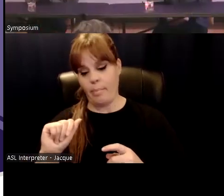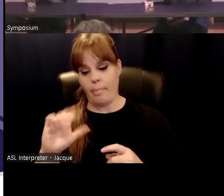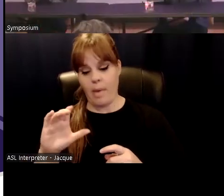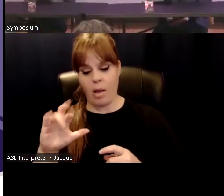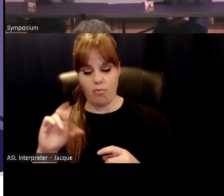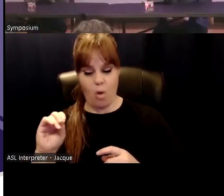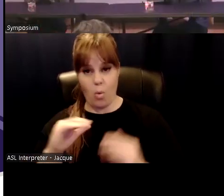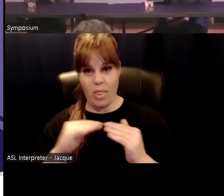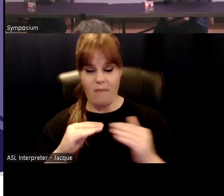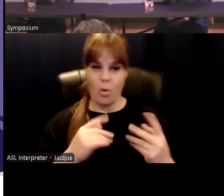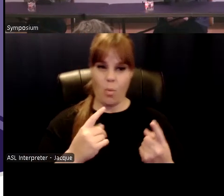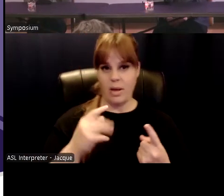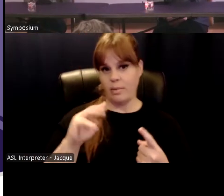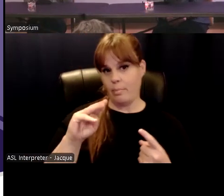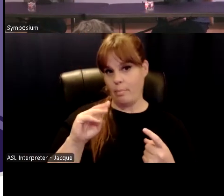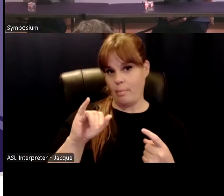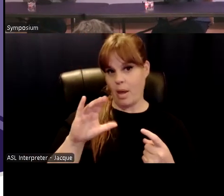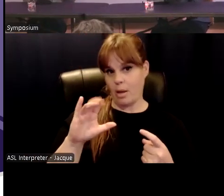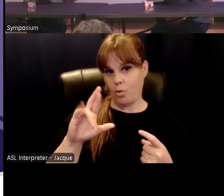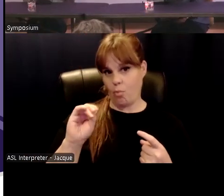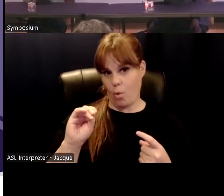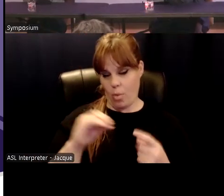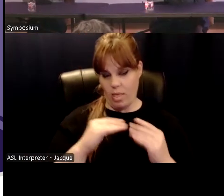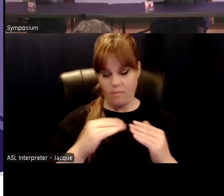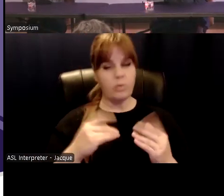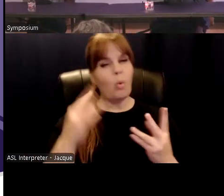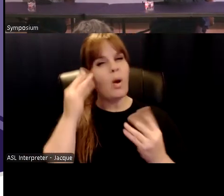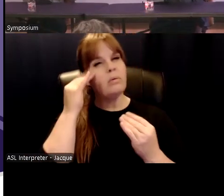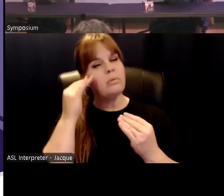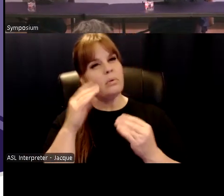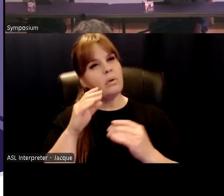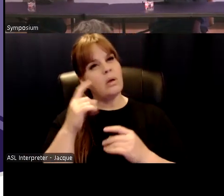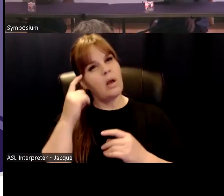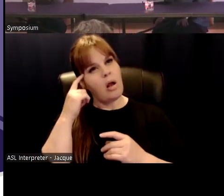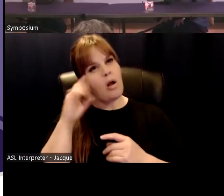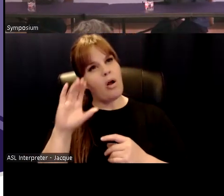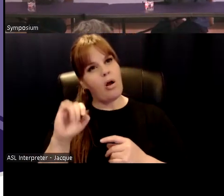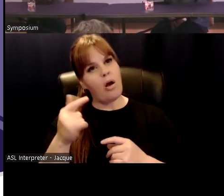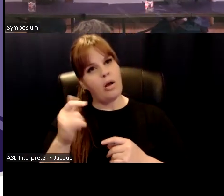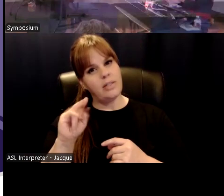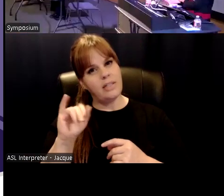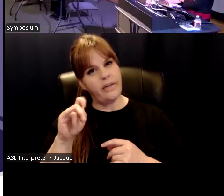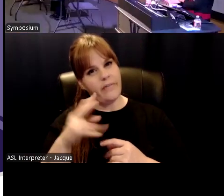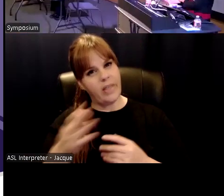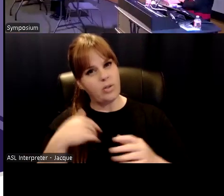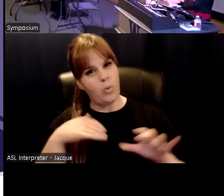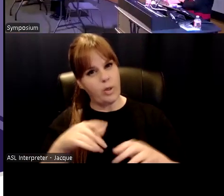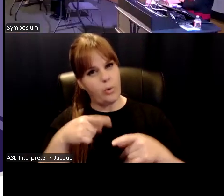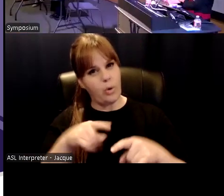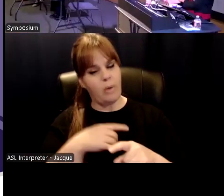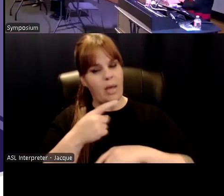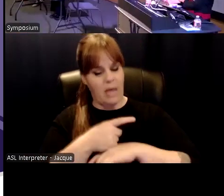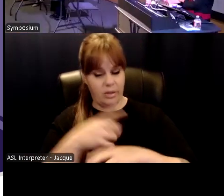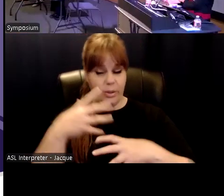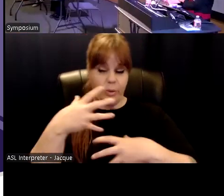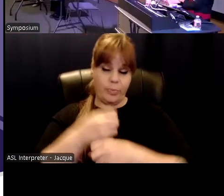meaning are you thinking about what cognitive things do I do in my day and how do I get through of all those? So let's say you sum that up to be